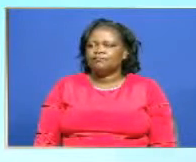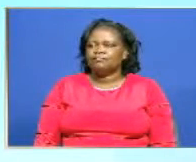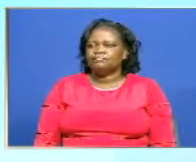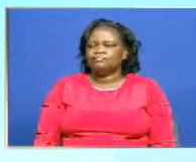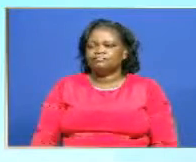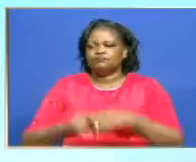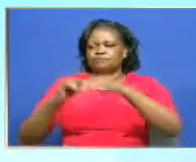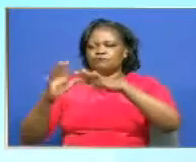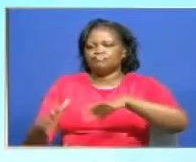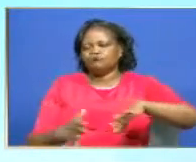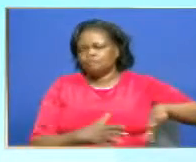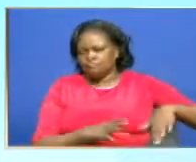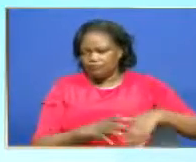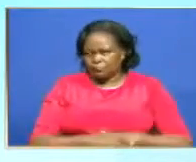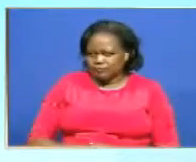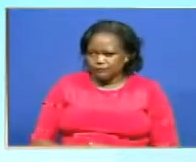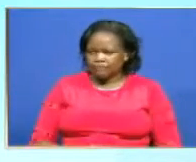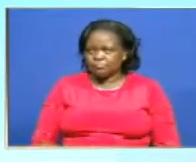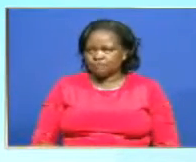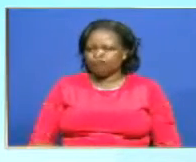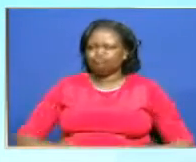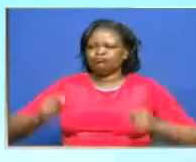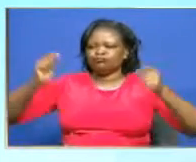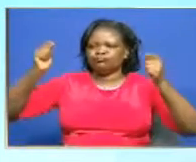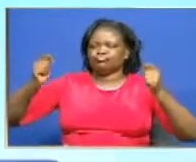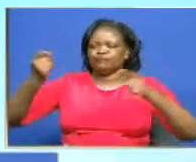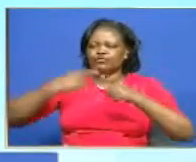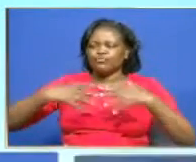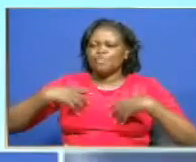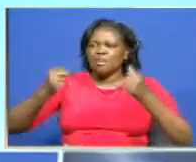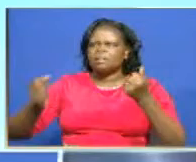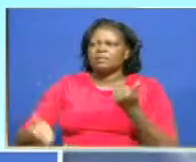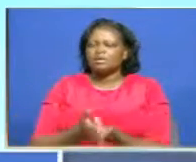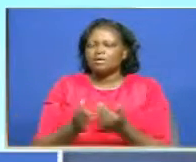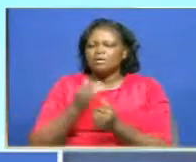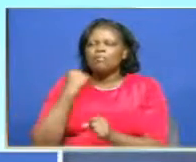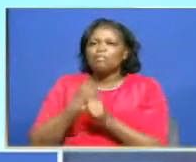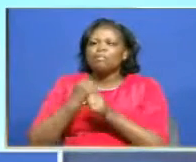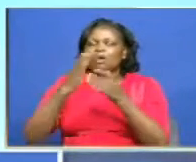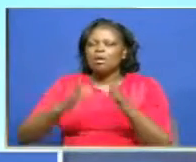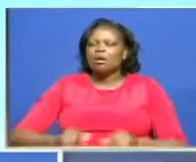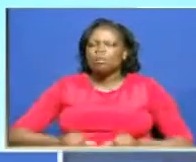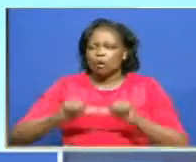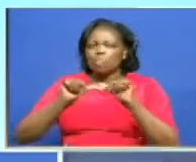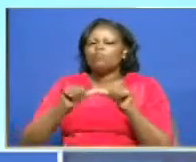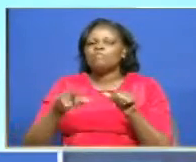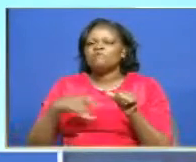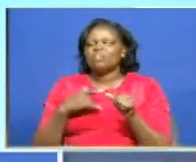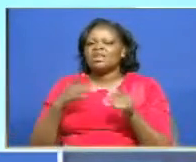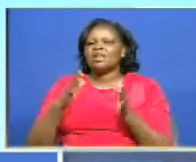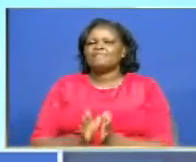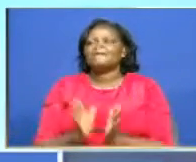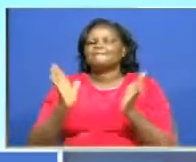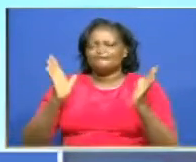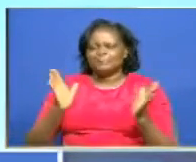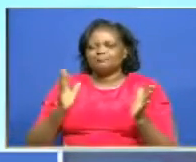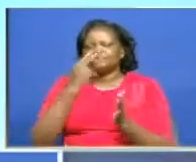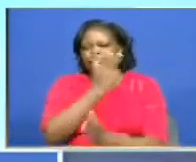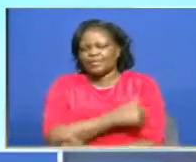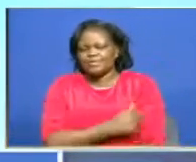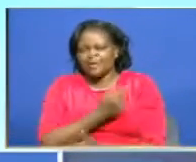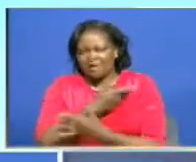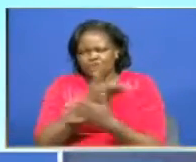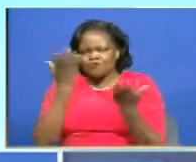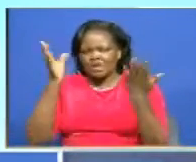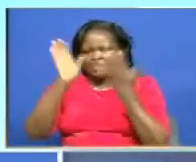And still on matters health, the strike by healthcare workers continues to be felt in public health facilities across